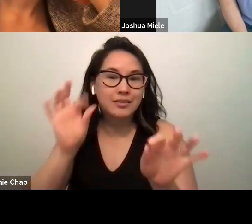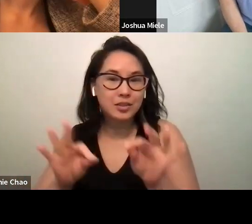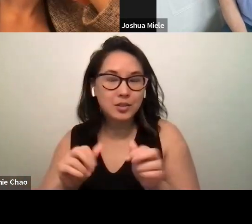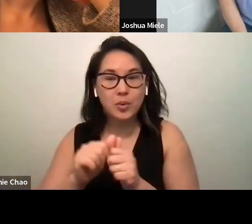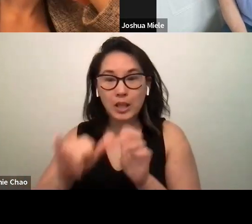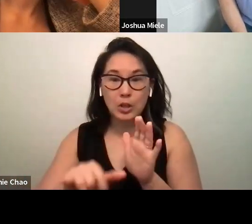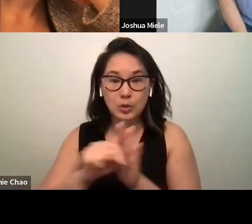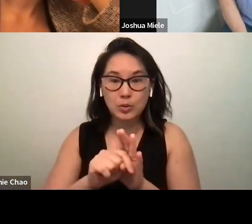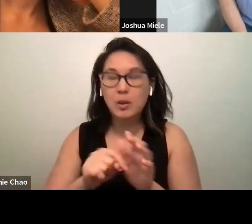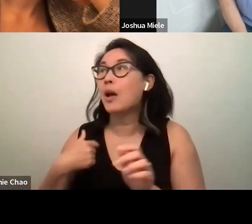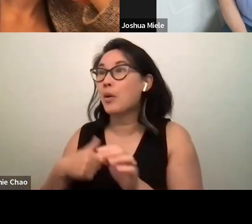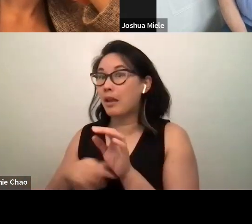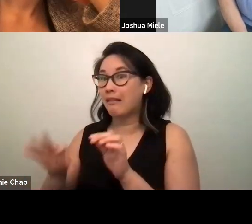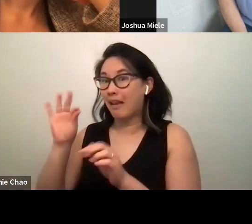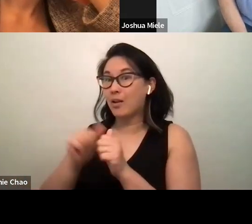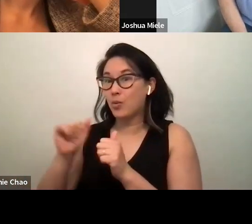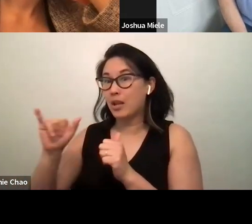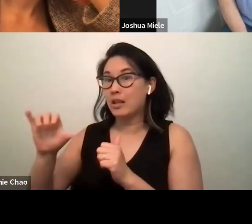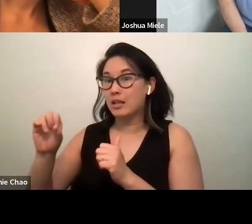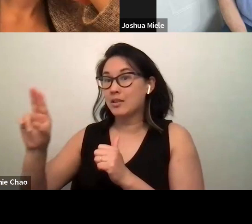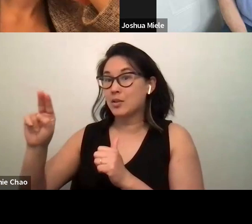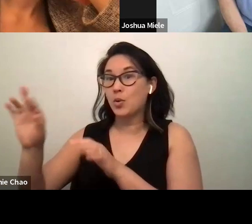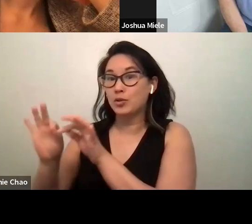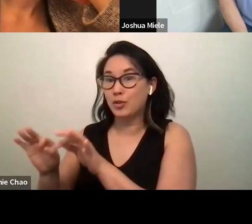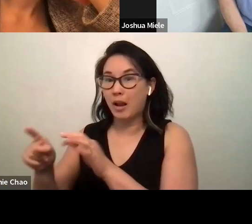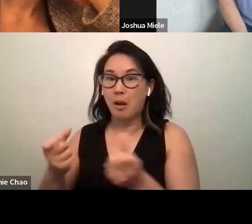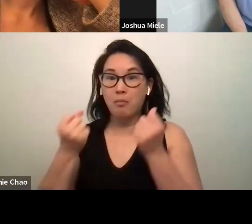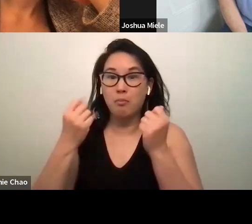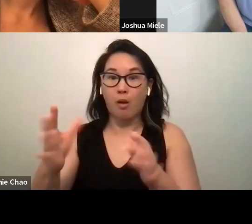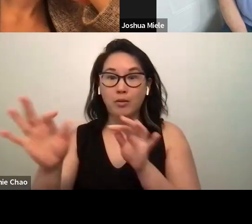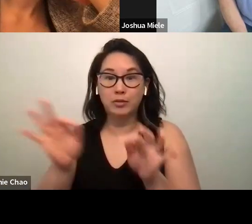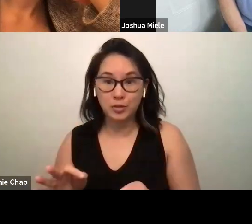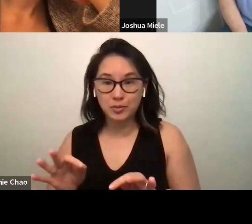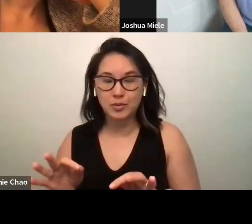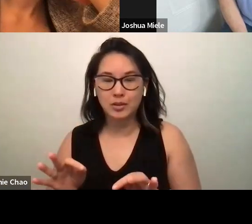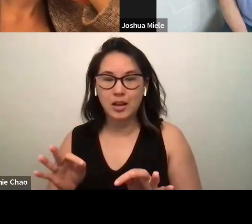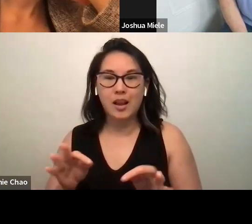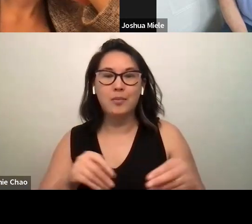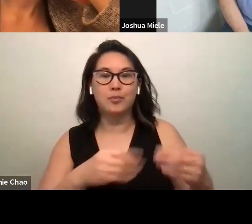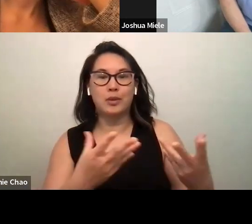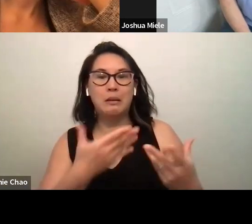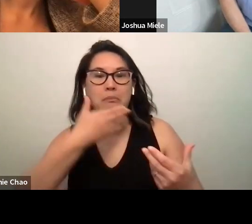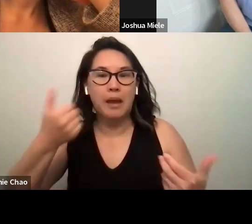UDescribe is that multiple descriptions often bring better perspective on